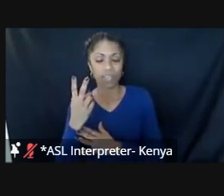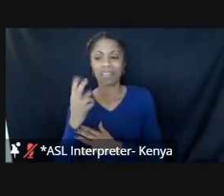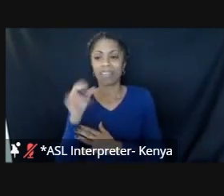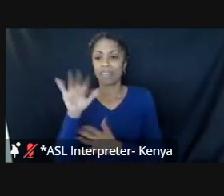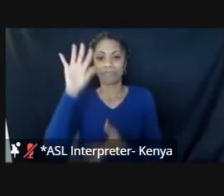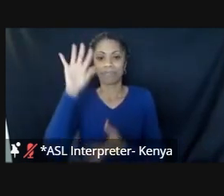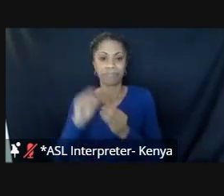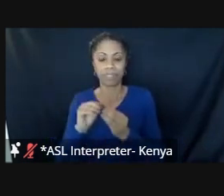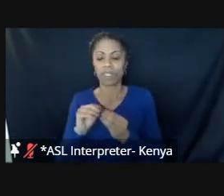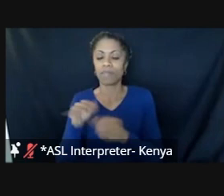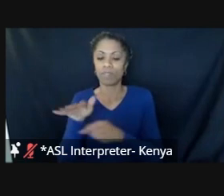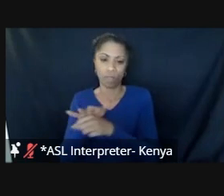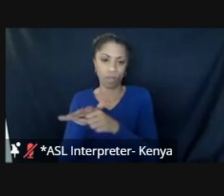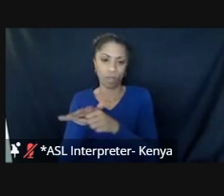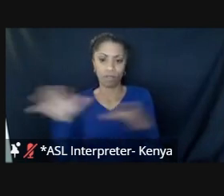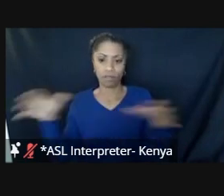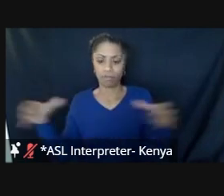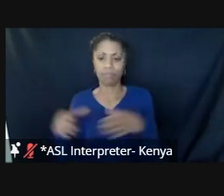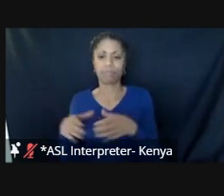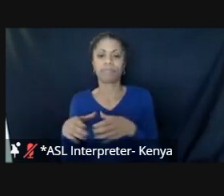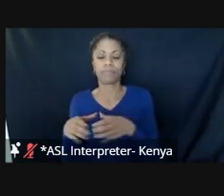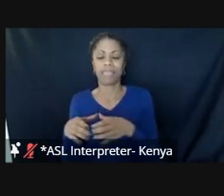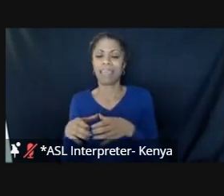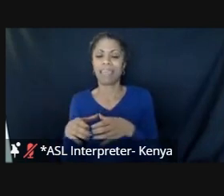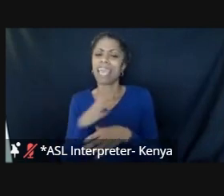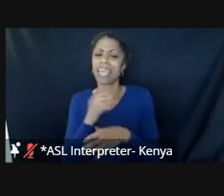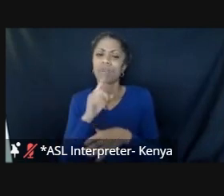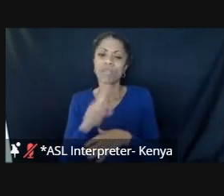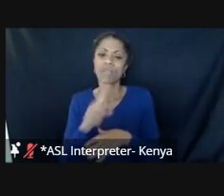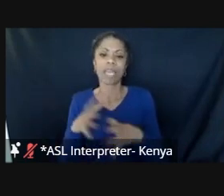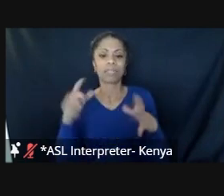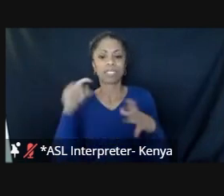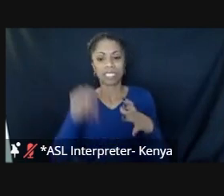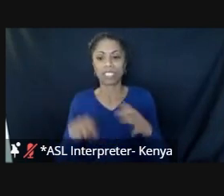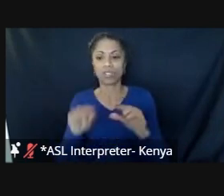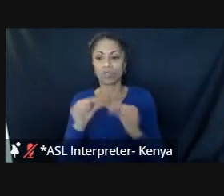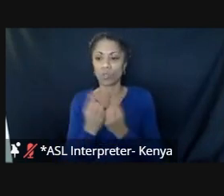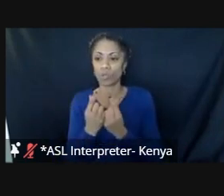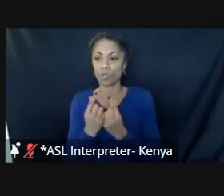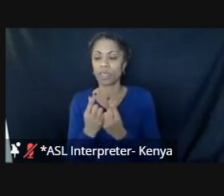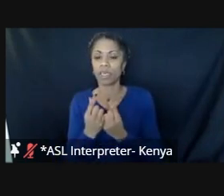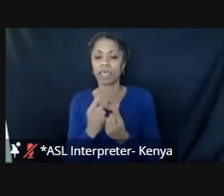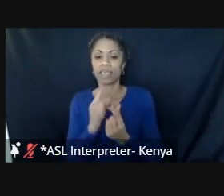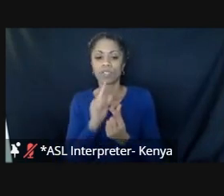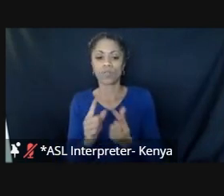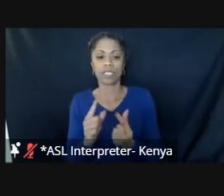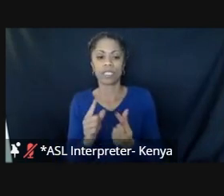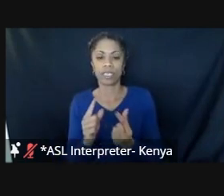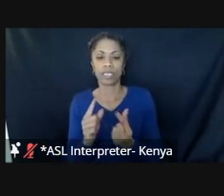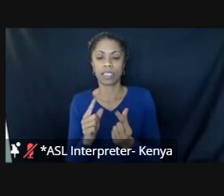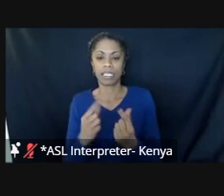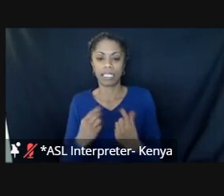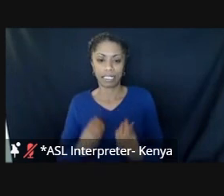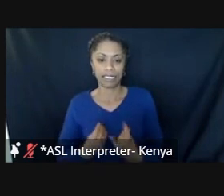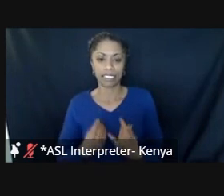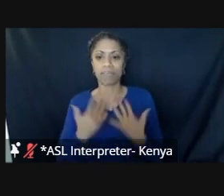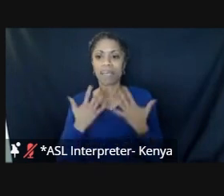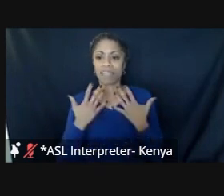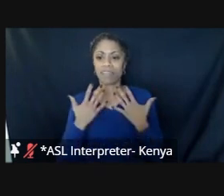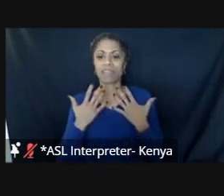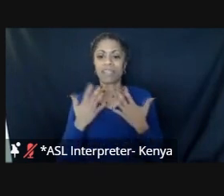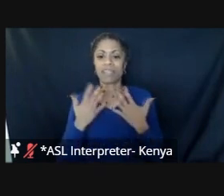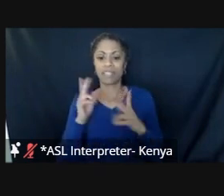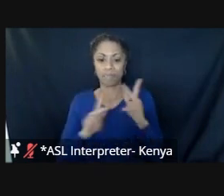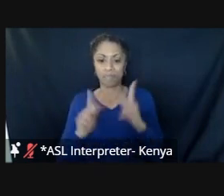of their local coalitions, and how much this group has probably inspired, I hope, has inspired cohort 3 members who are here